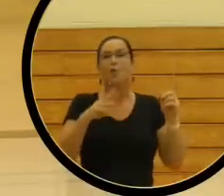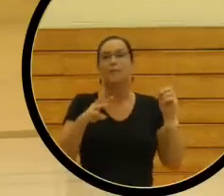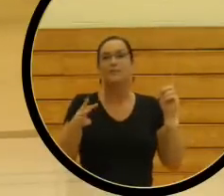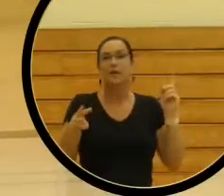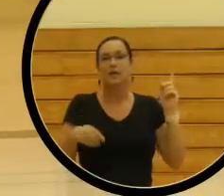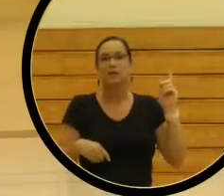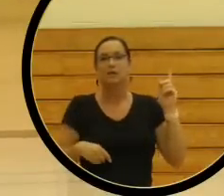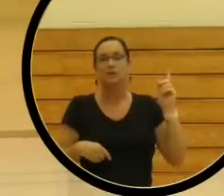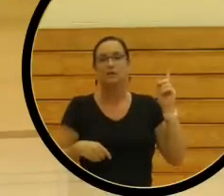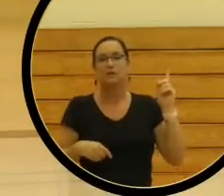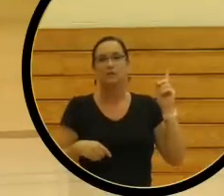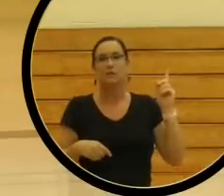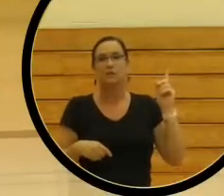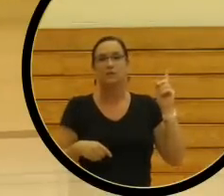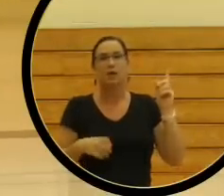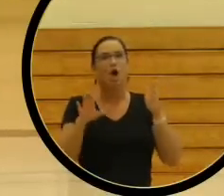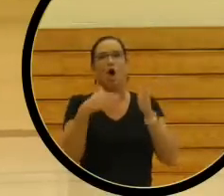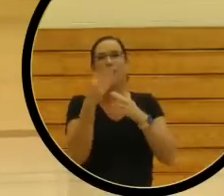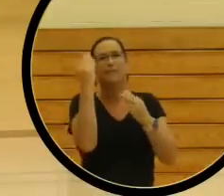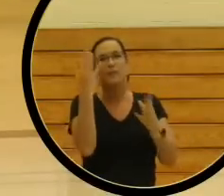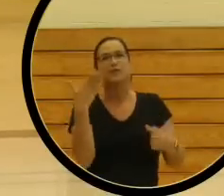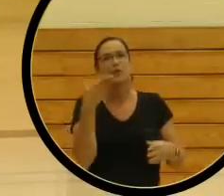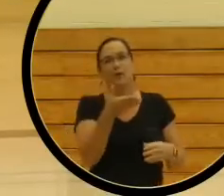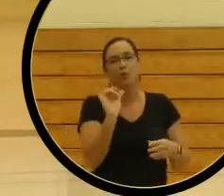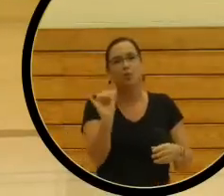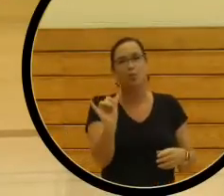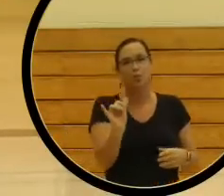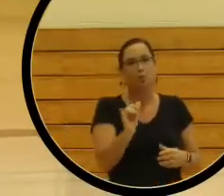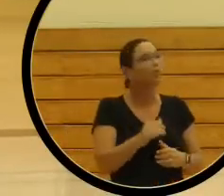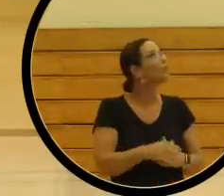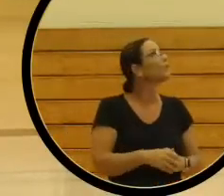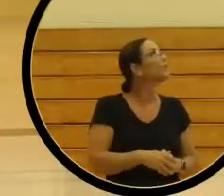the county website. All that information is on there as well.